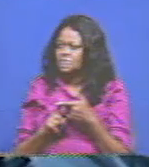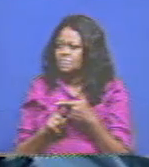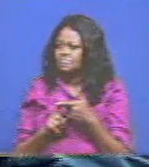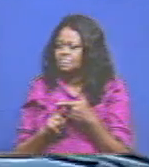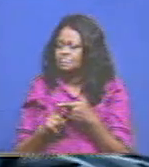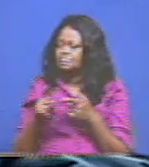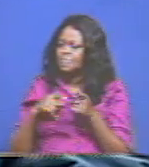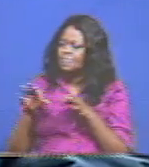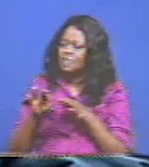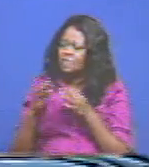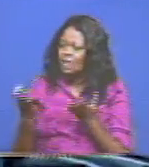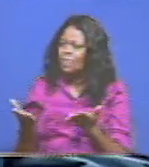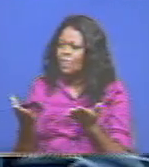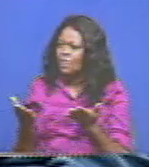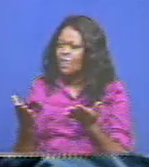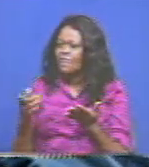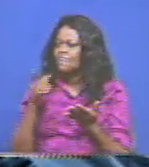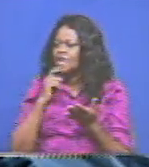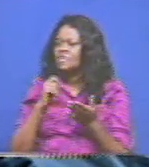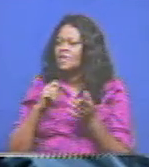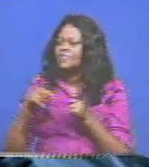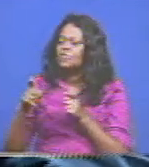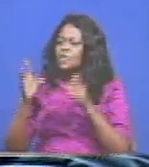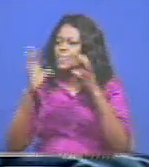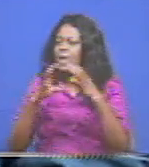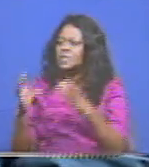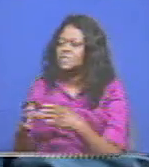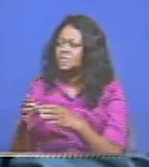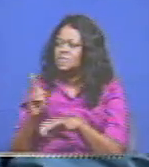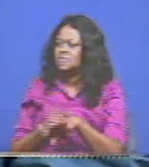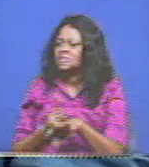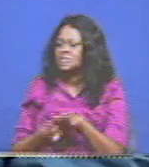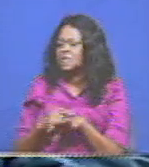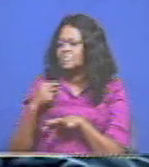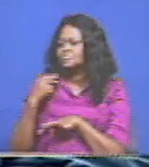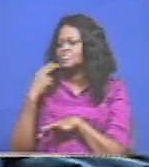him as the father of the ruling party. Mm-hmm. Yes. And when you find that, in